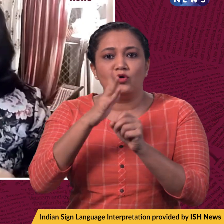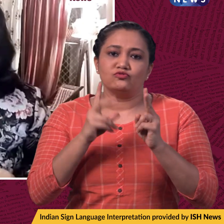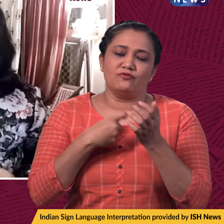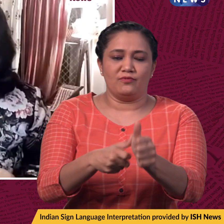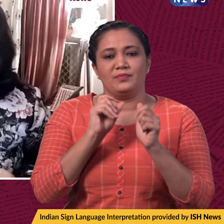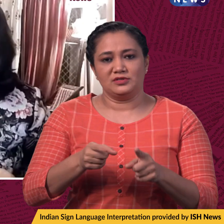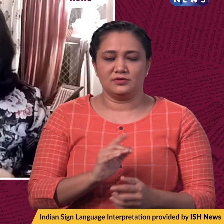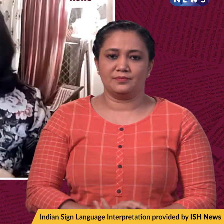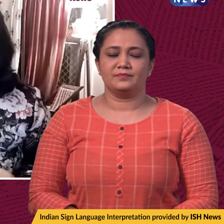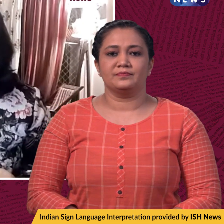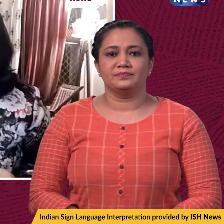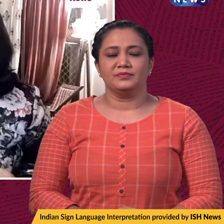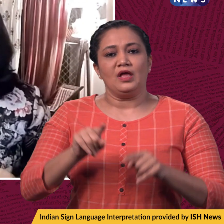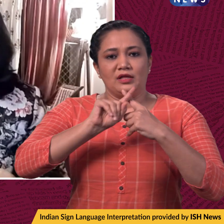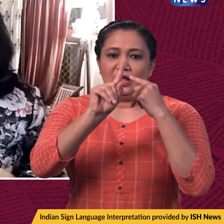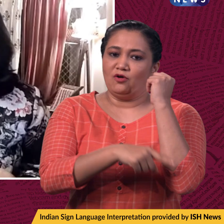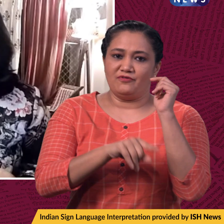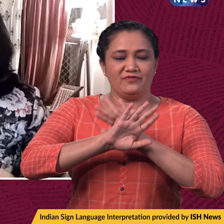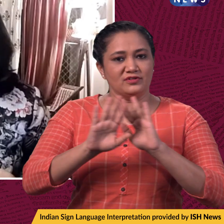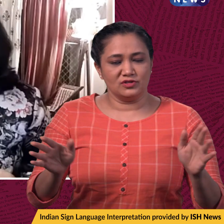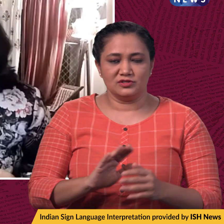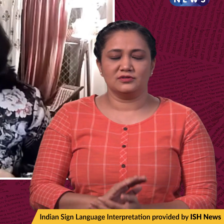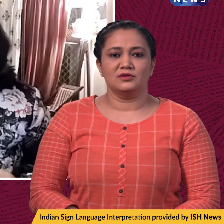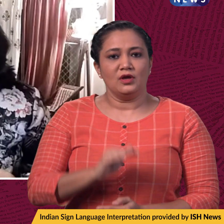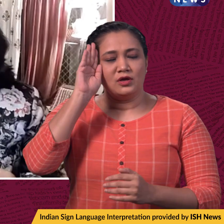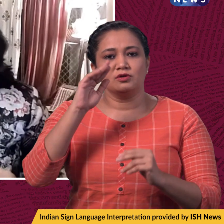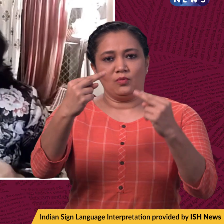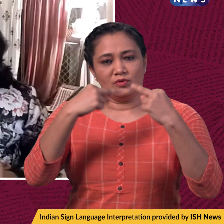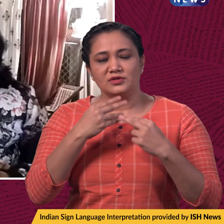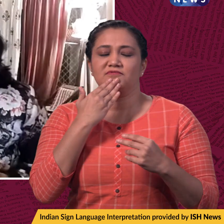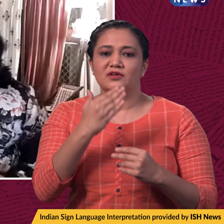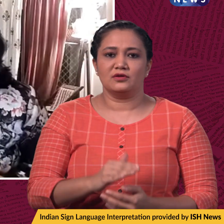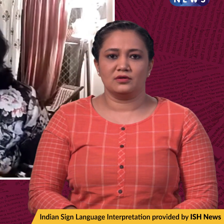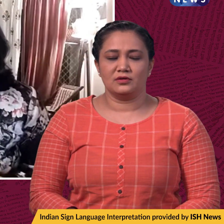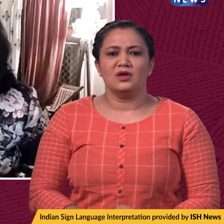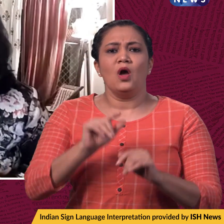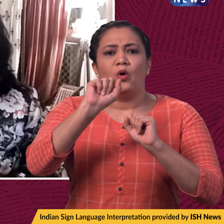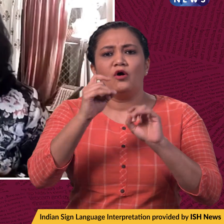will have to continue. That brings us to the end of this bulletin. Thank you so much for